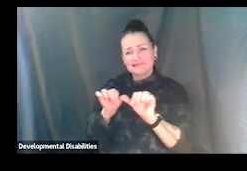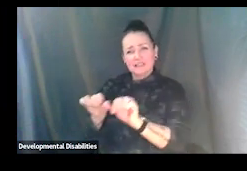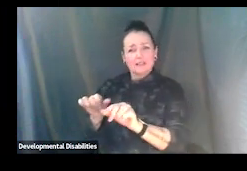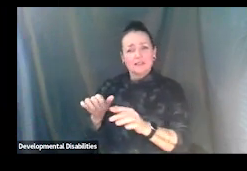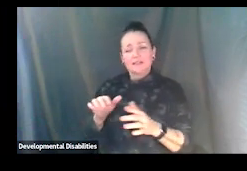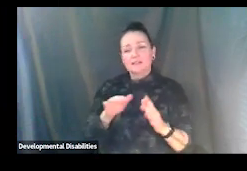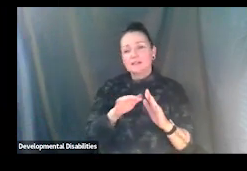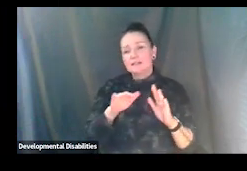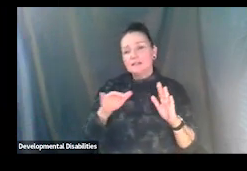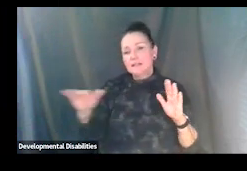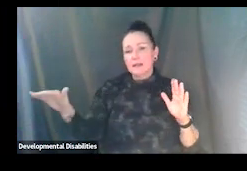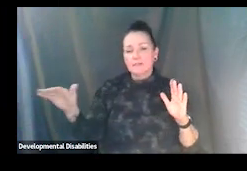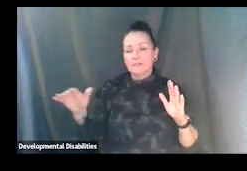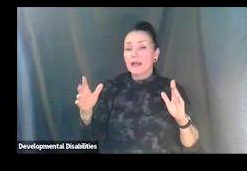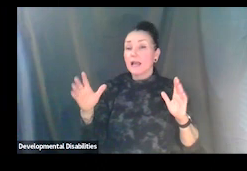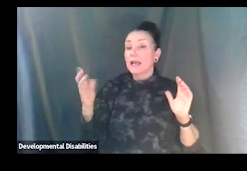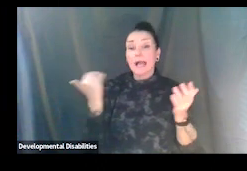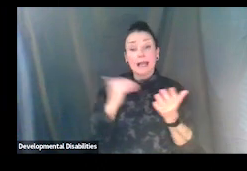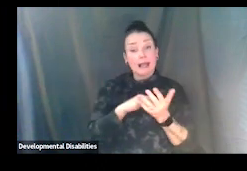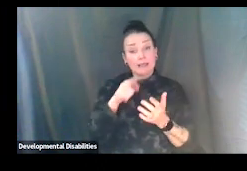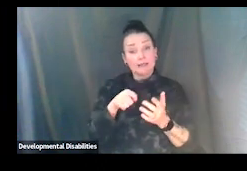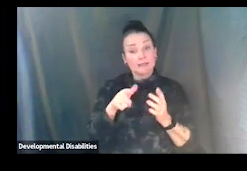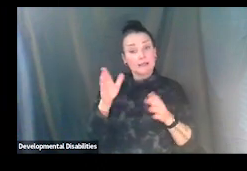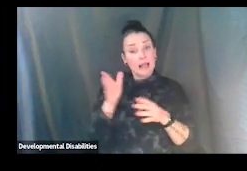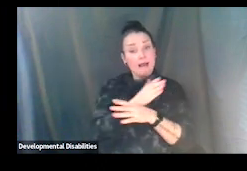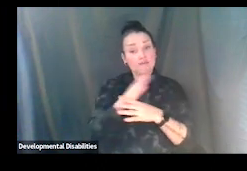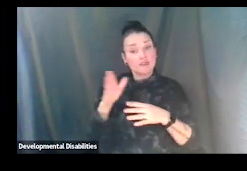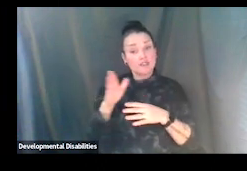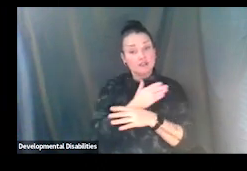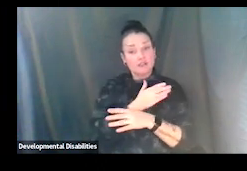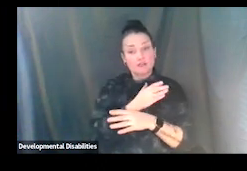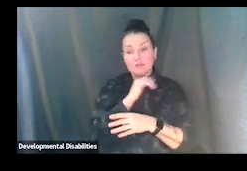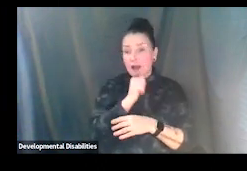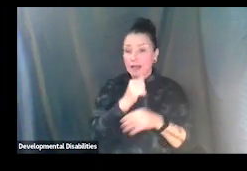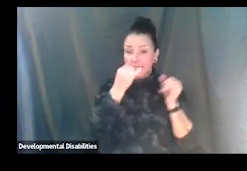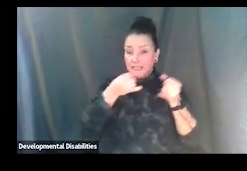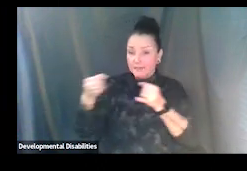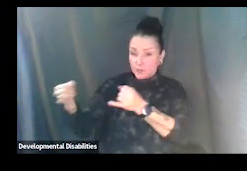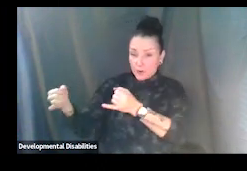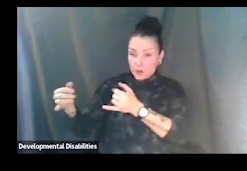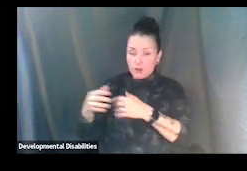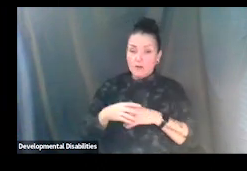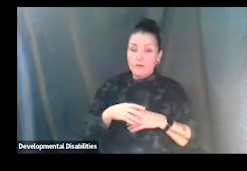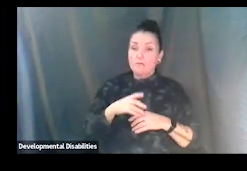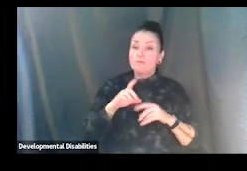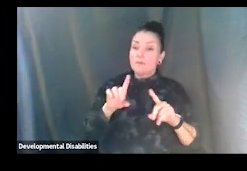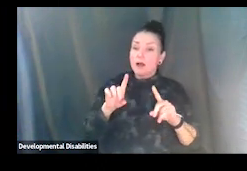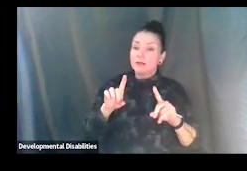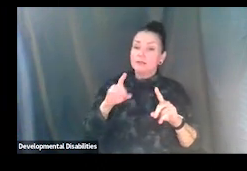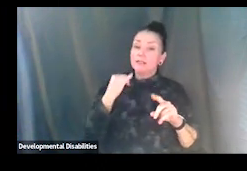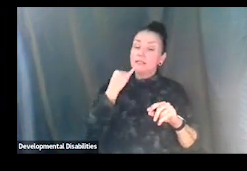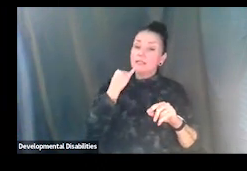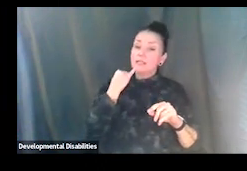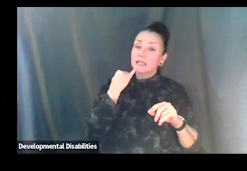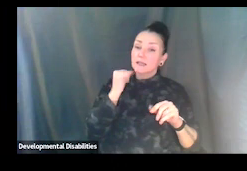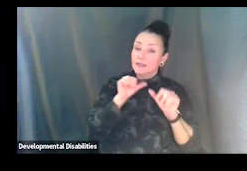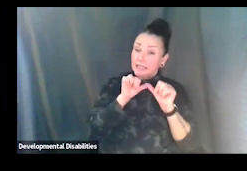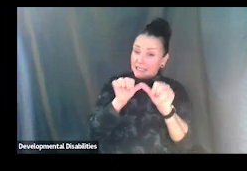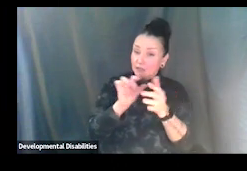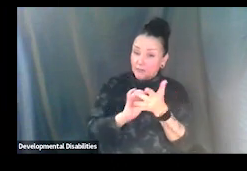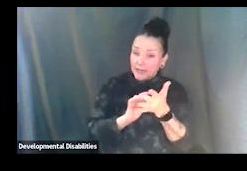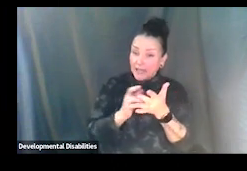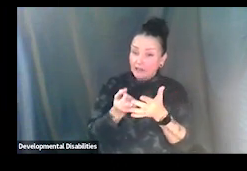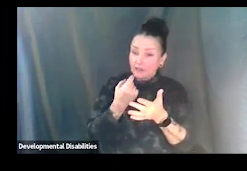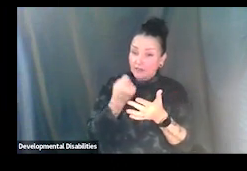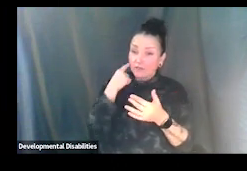averages. They don't tell us anything about individuals. We can see that for people taking Abilify over the course of a year, that benefits tended to be